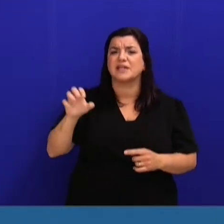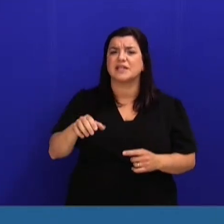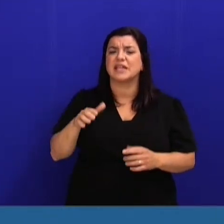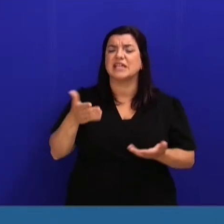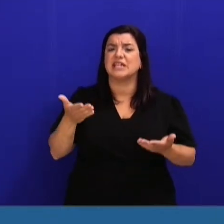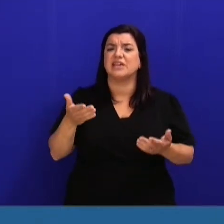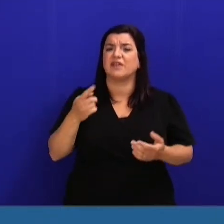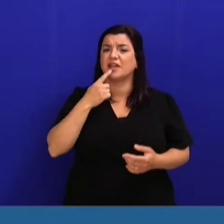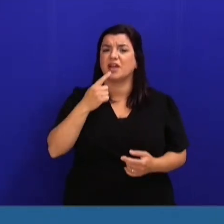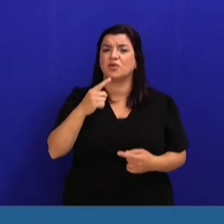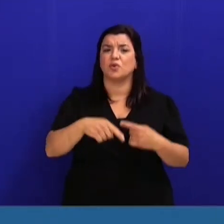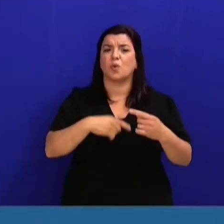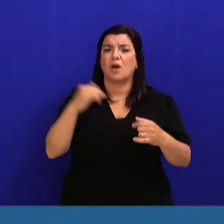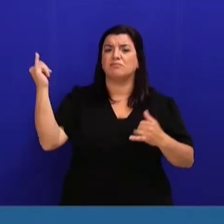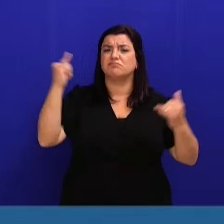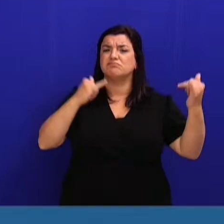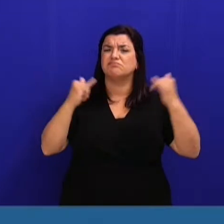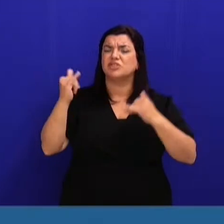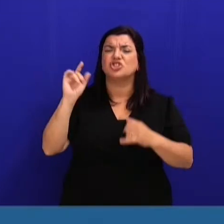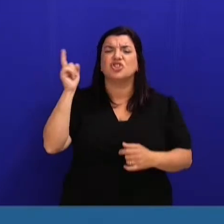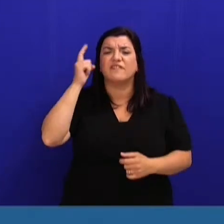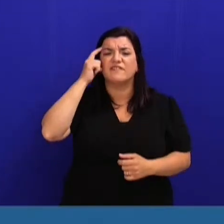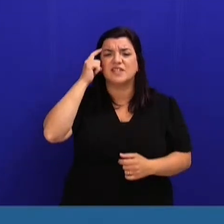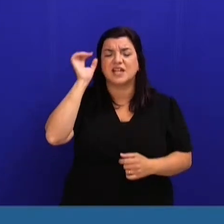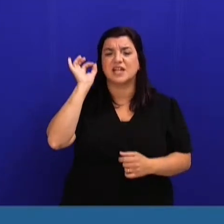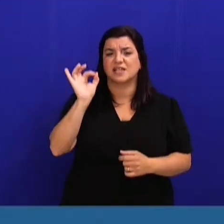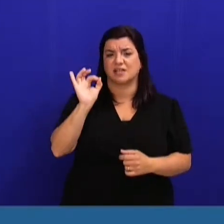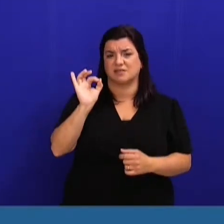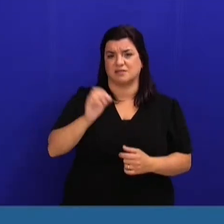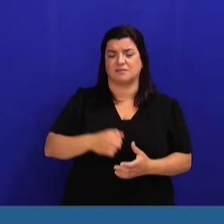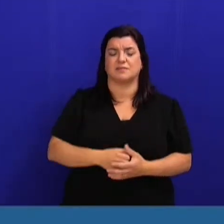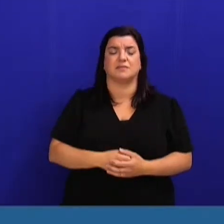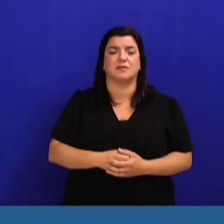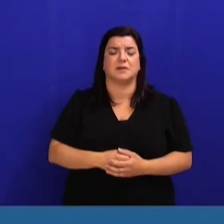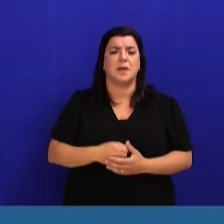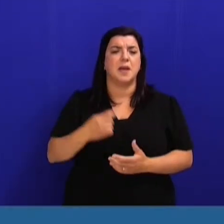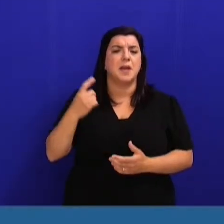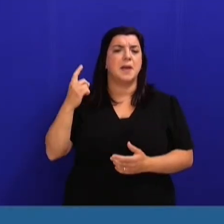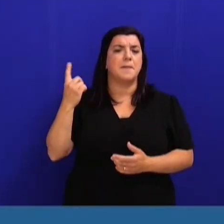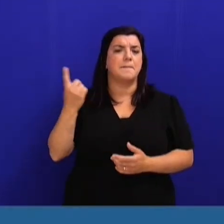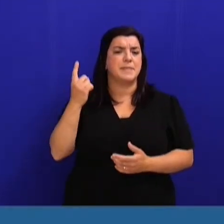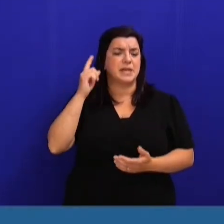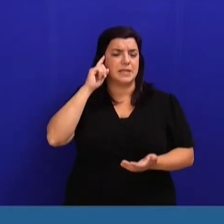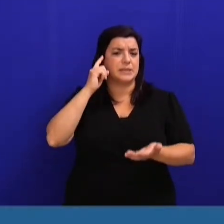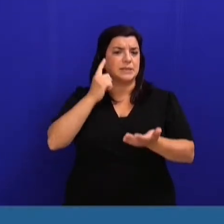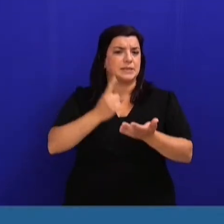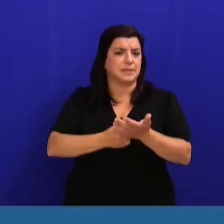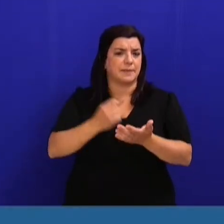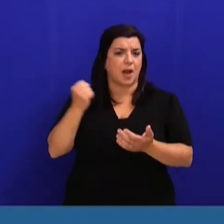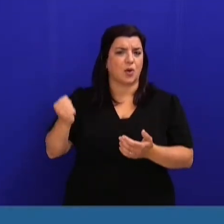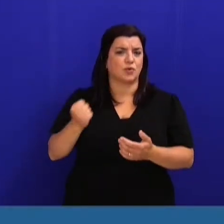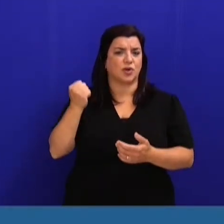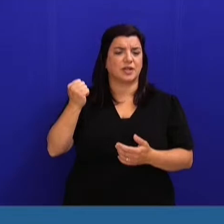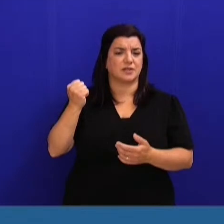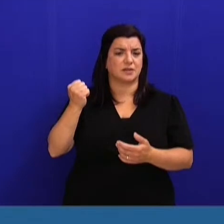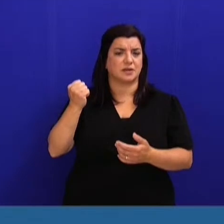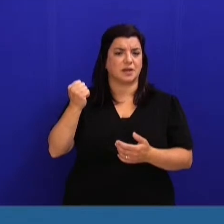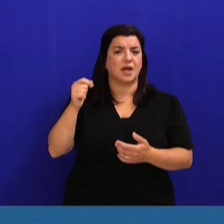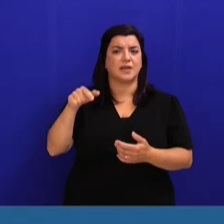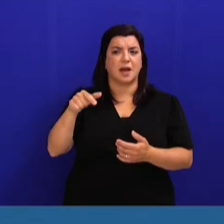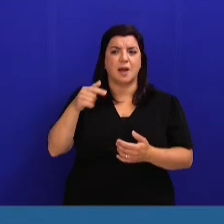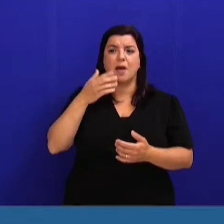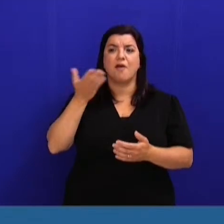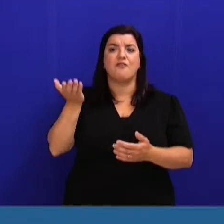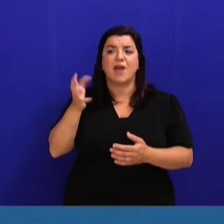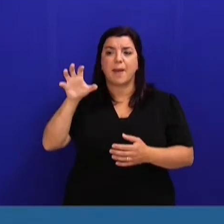il-każijiet importati? Dawk li qed jinstabu mill-awtoritajiet tas-saħħa qed jinstabu fl-ajruport mal-wasla tagħhom